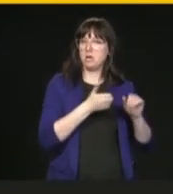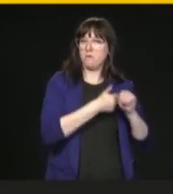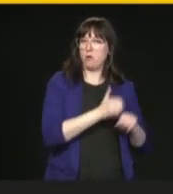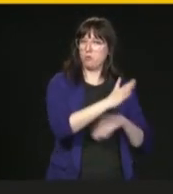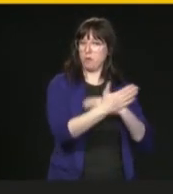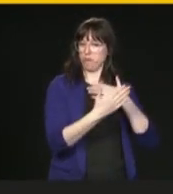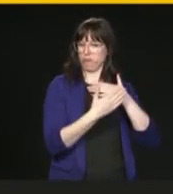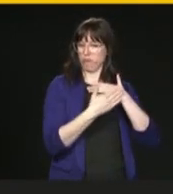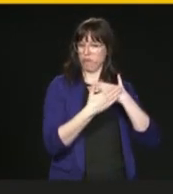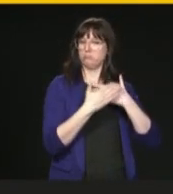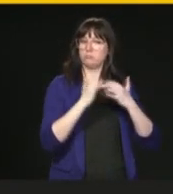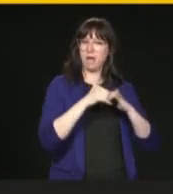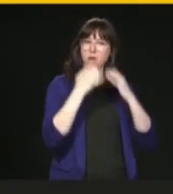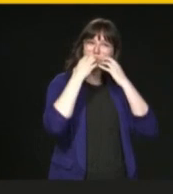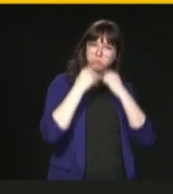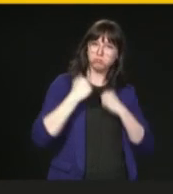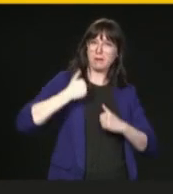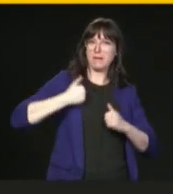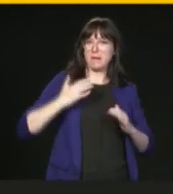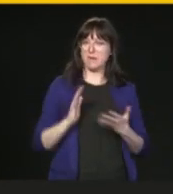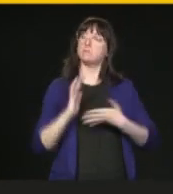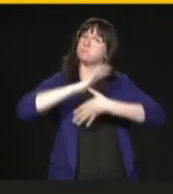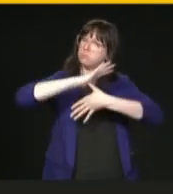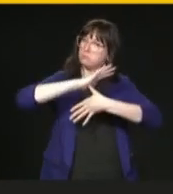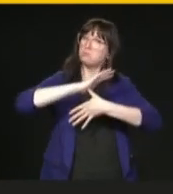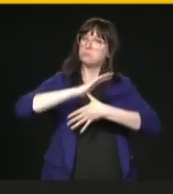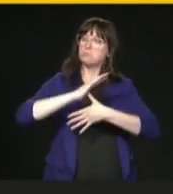to keep Canadians safe as a priority.